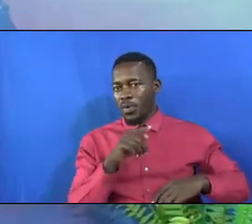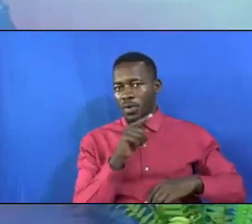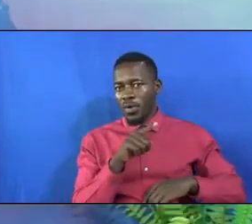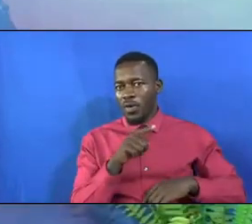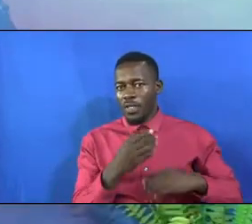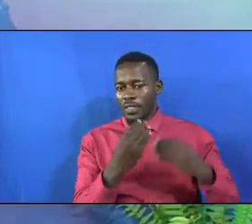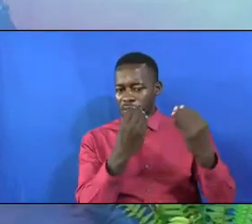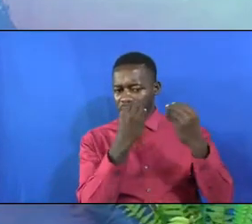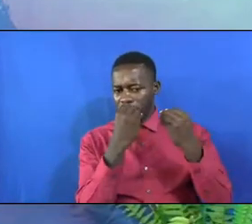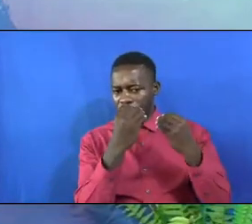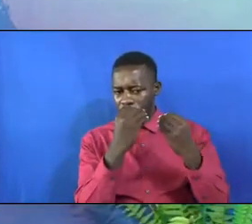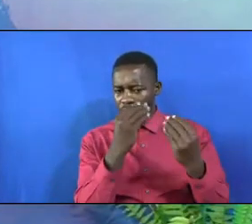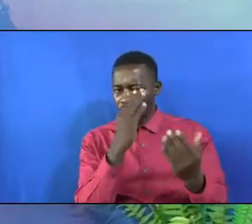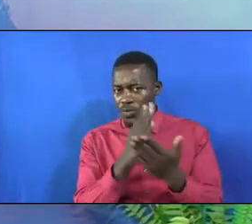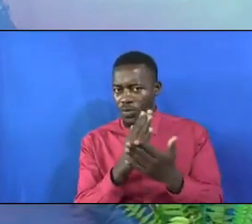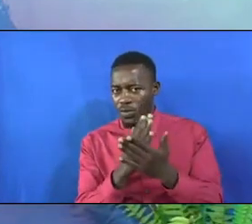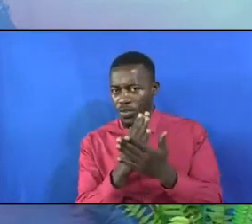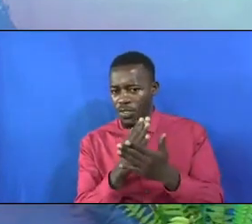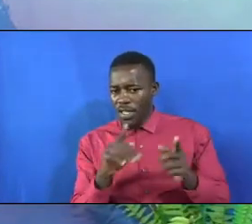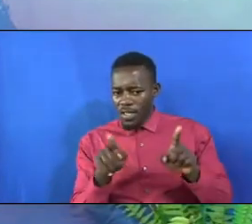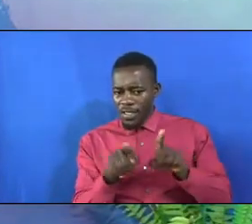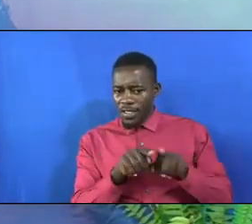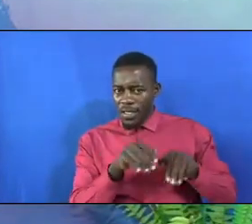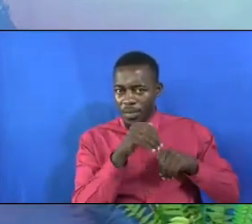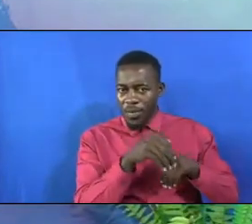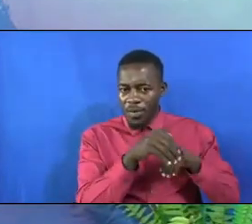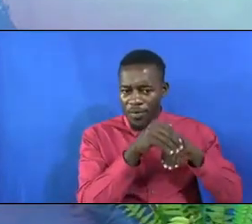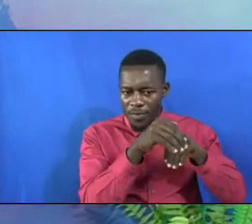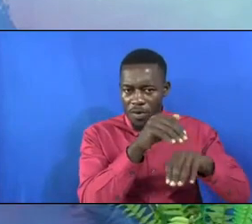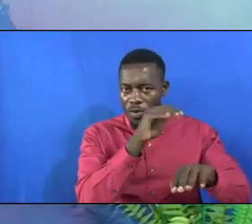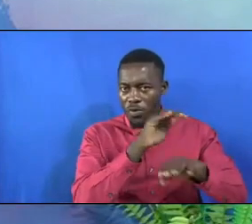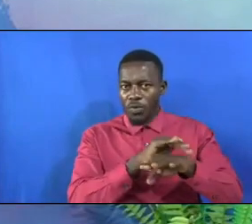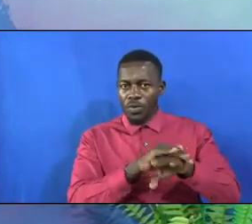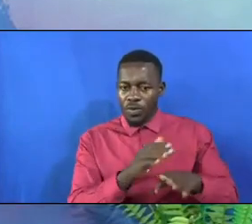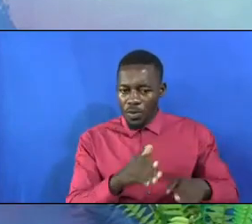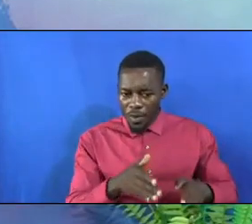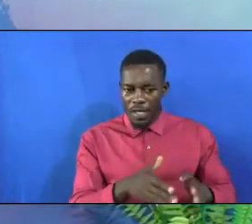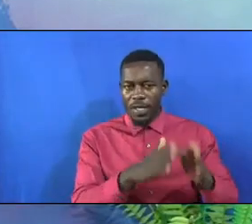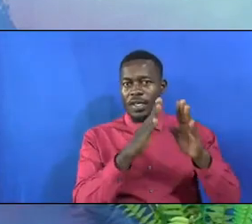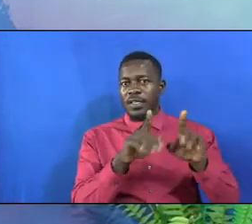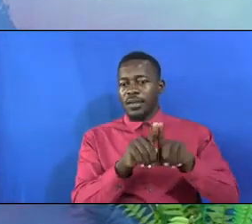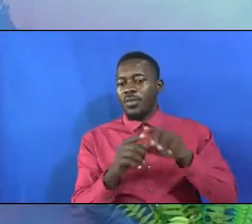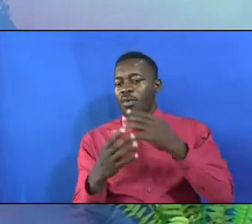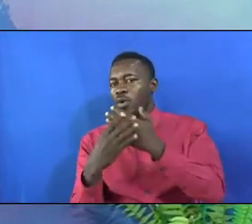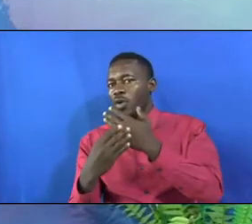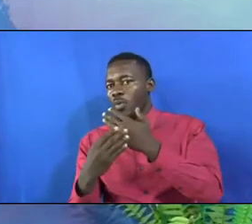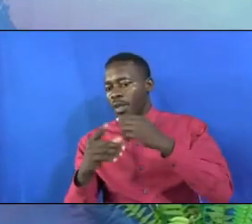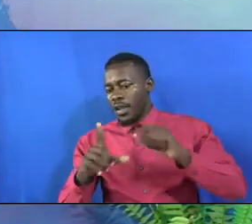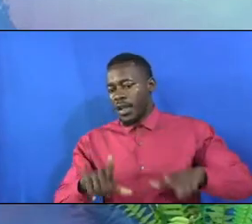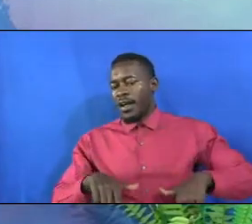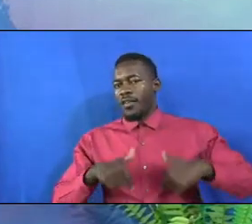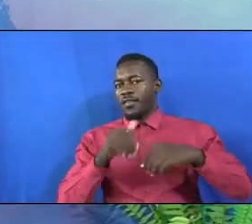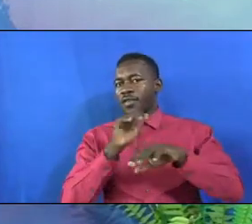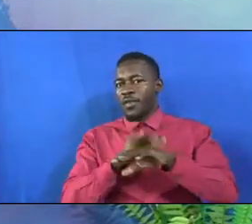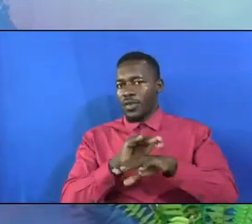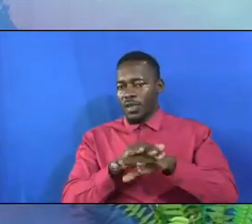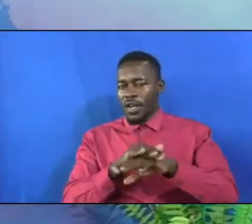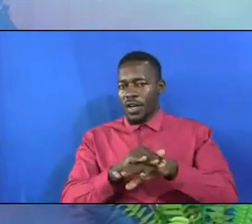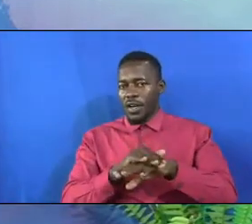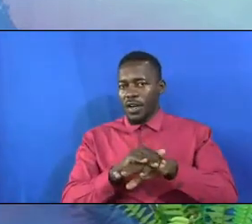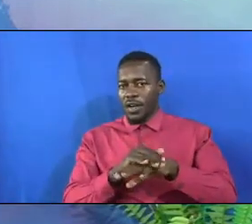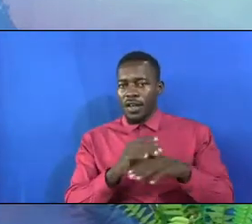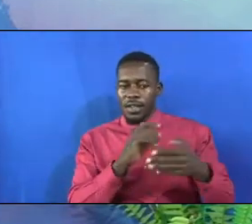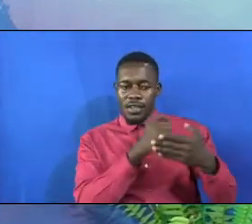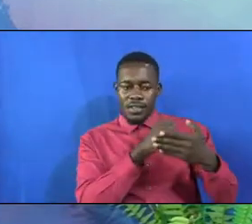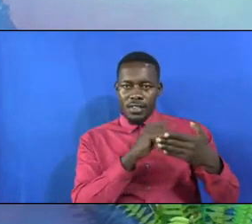truth and led by a good conscience to live by every word of God, will take his law